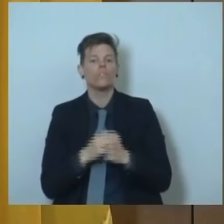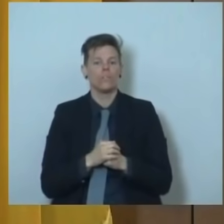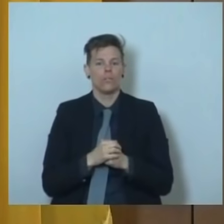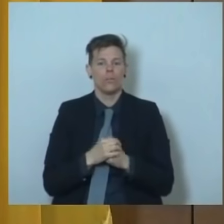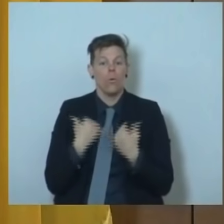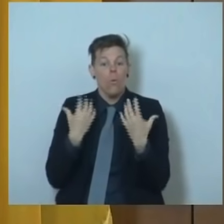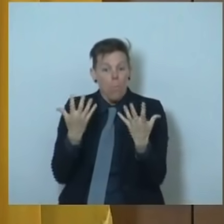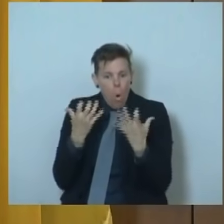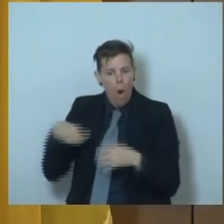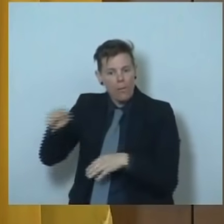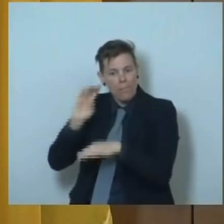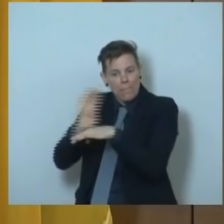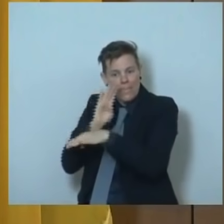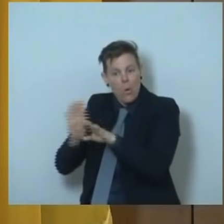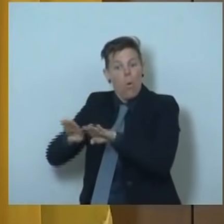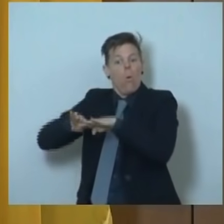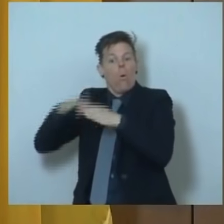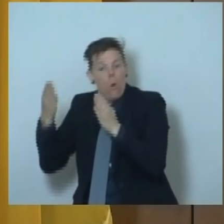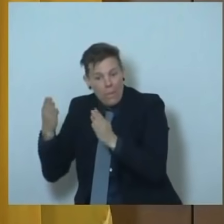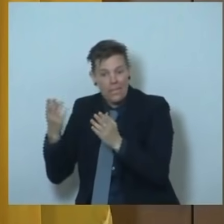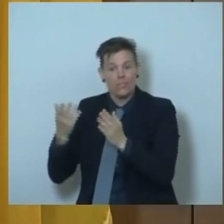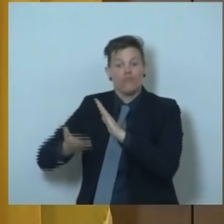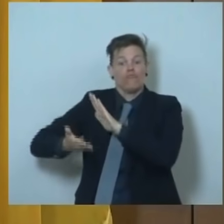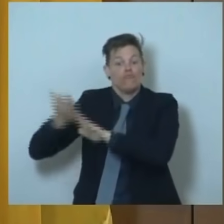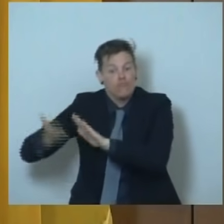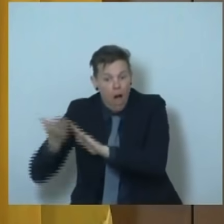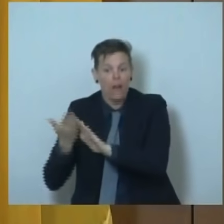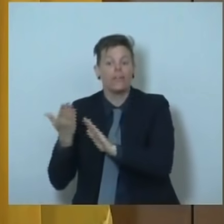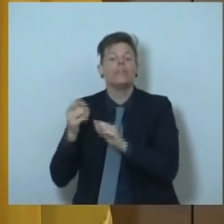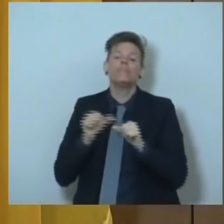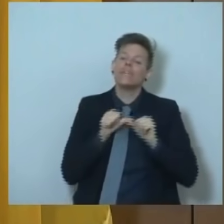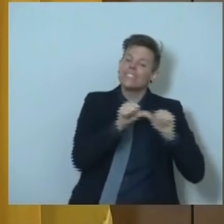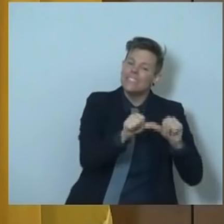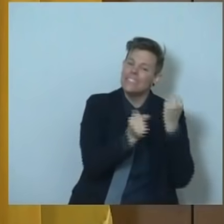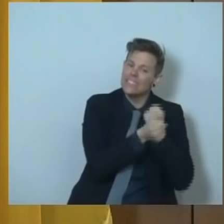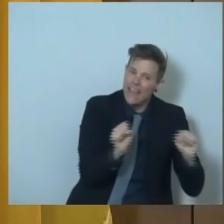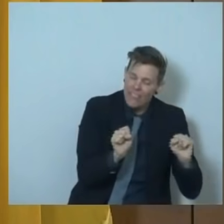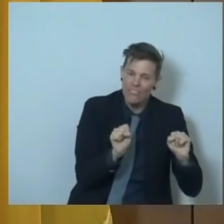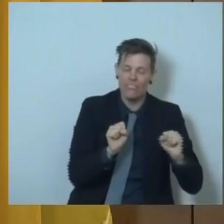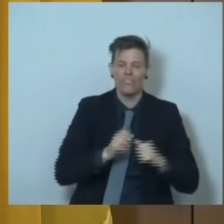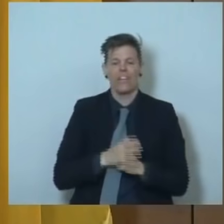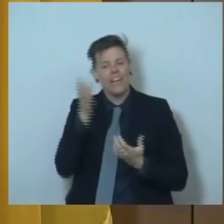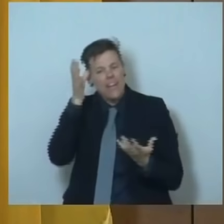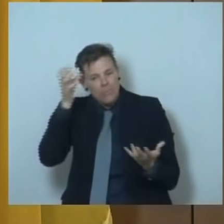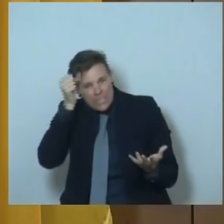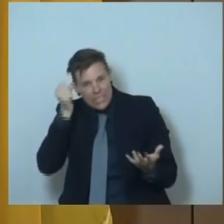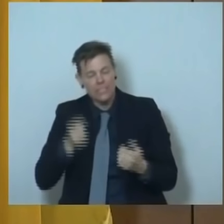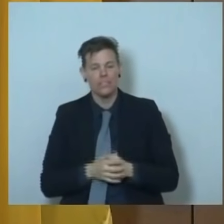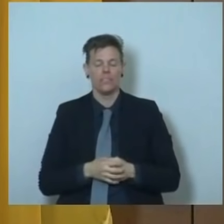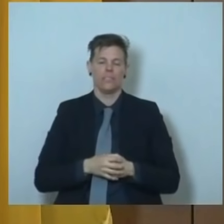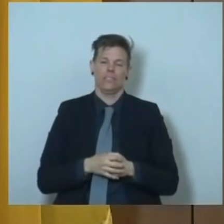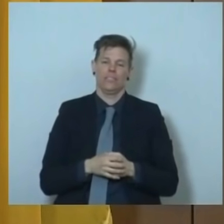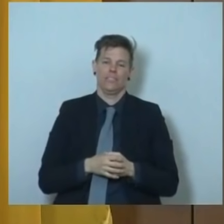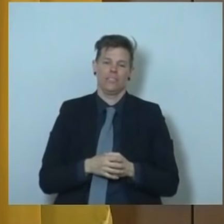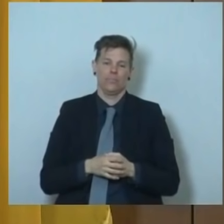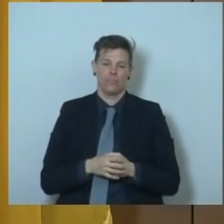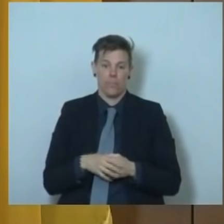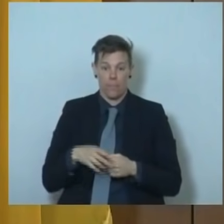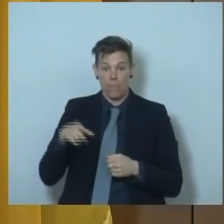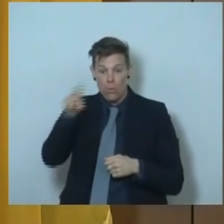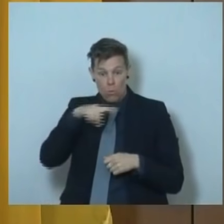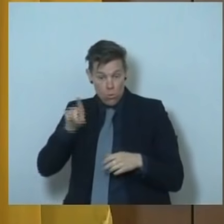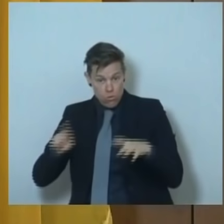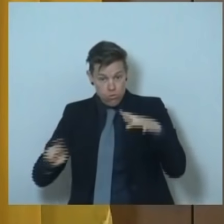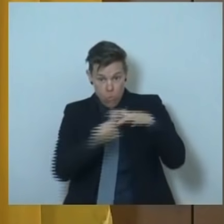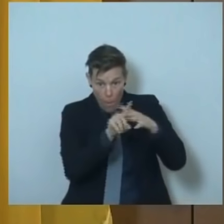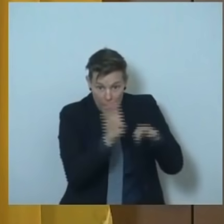a safe, reasonable manner by being as good as they are and showing up to these businesses as protected as we